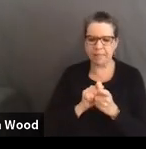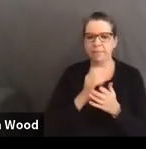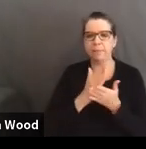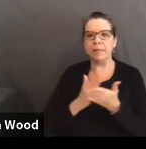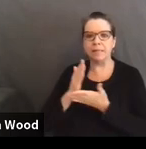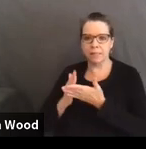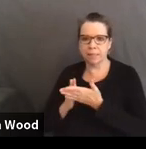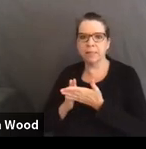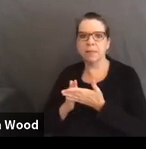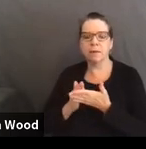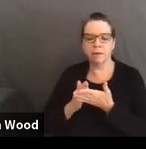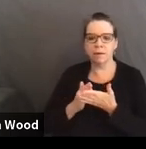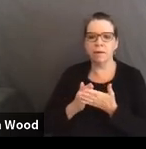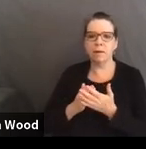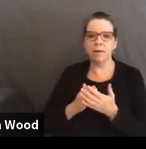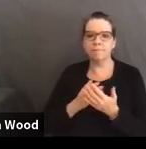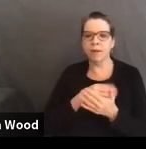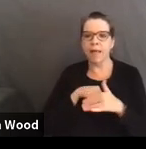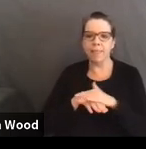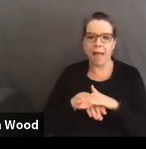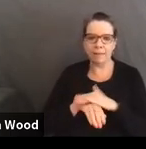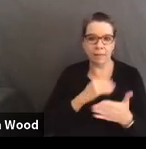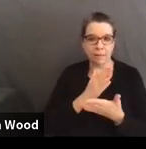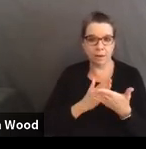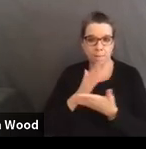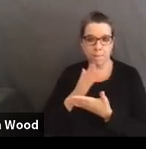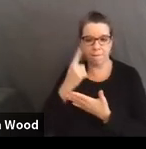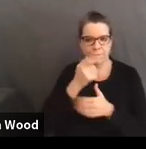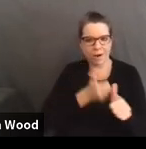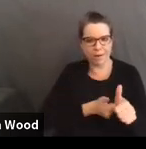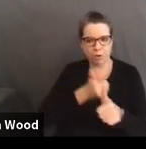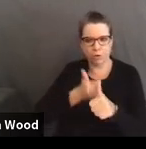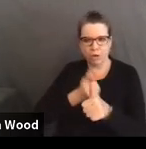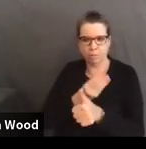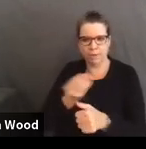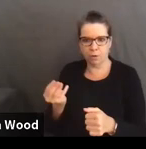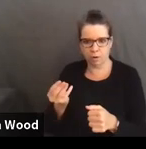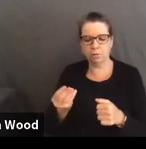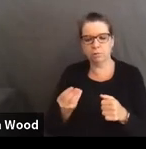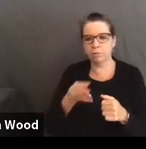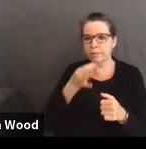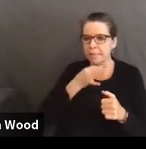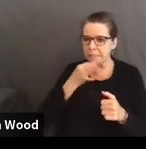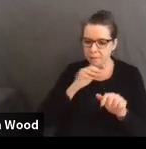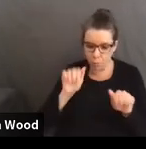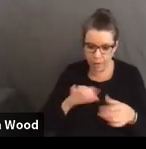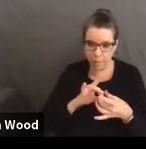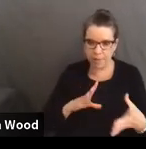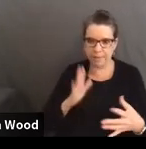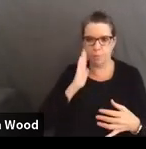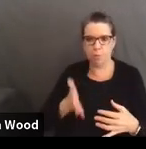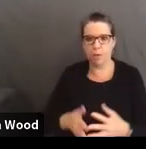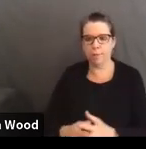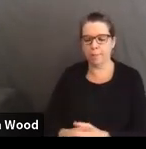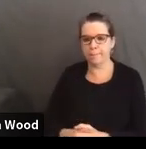pieces and access components for each of the materials as soon as we're able to release those.